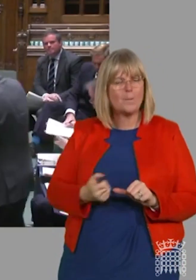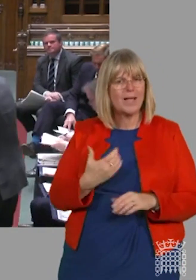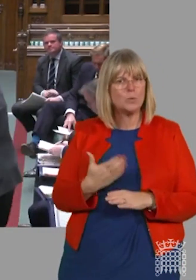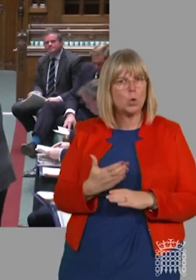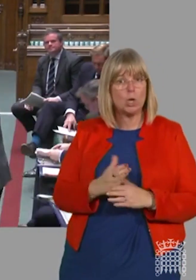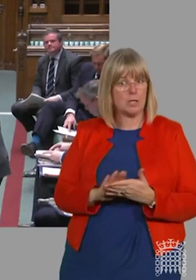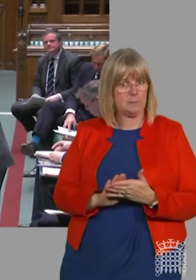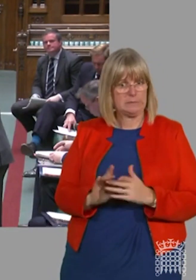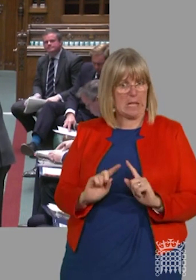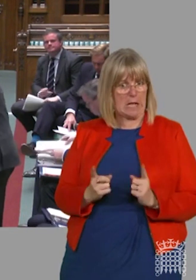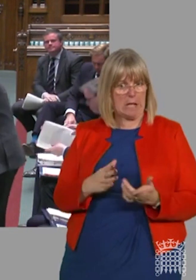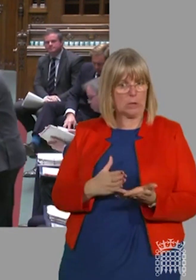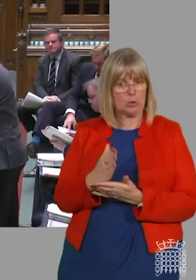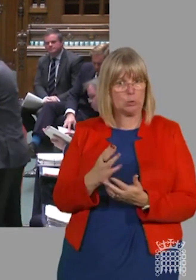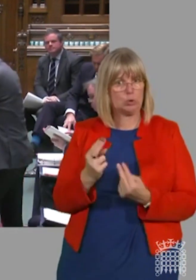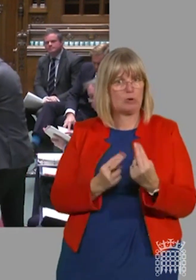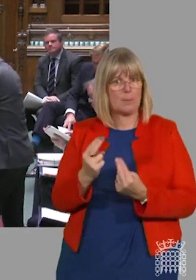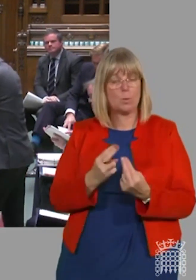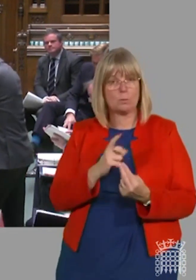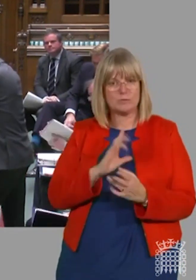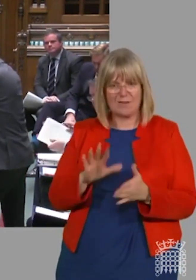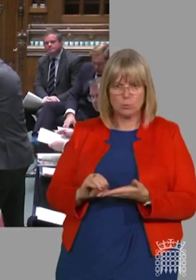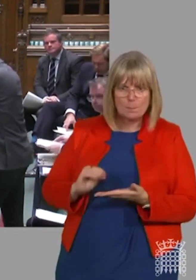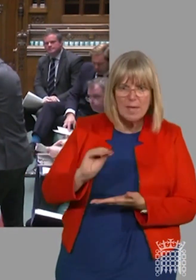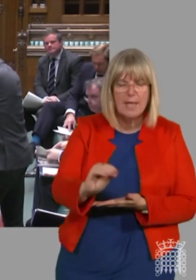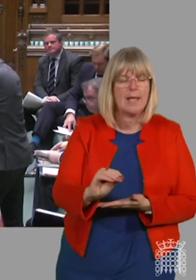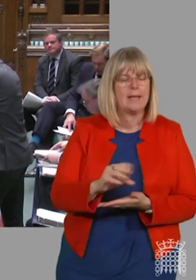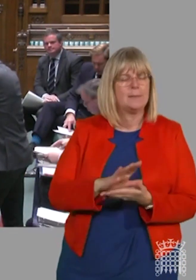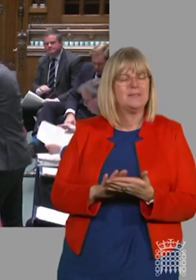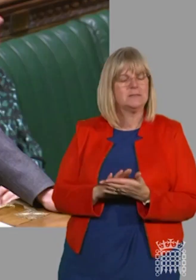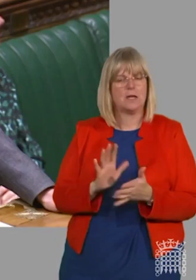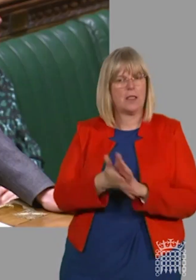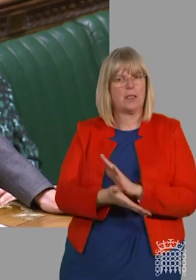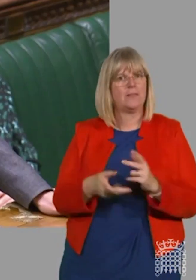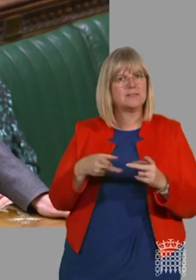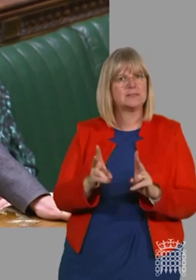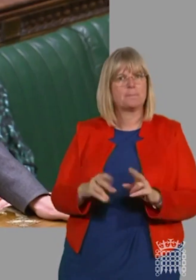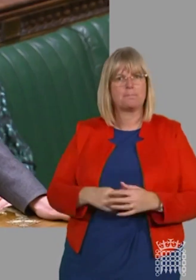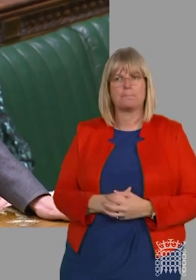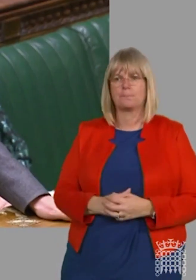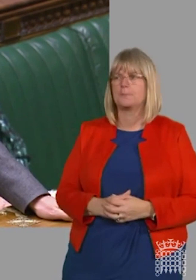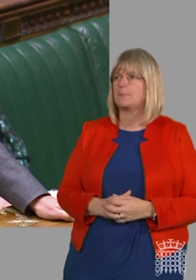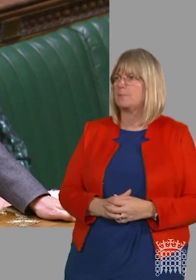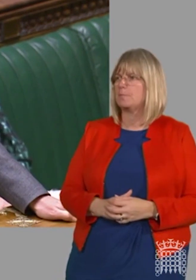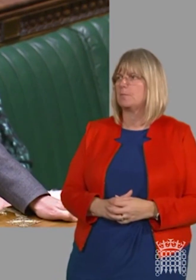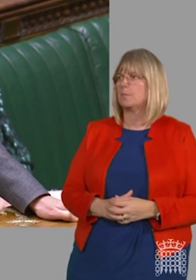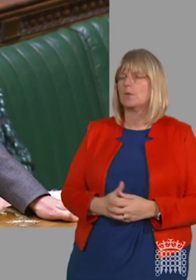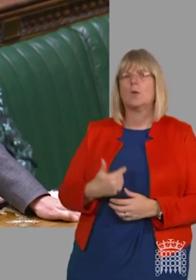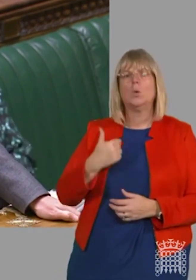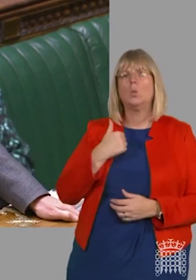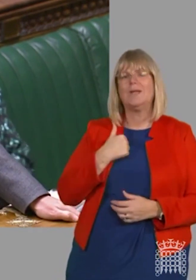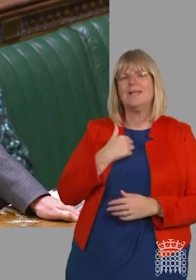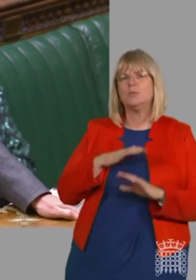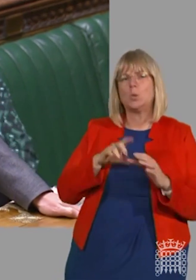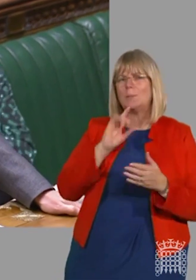Thank you Mr Speaker, we don't believe that a £55 claim issue fee will be deterrent and the tribunal